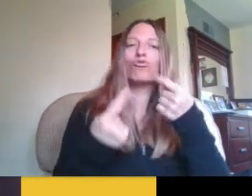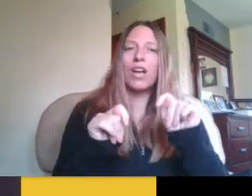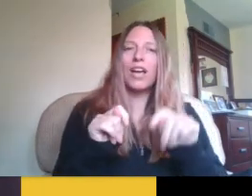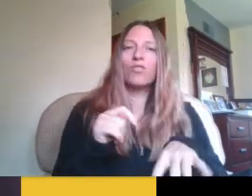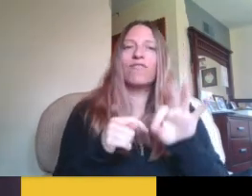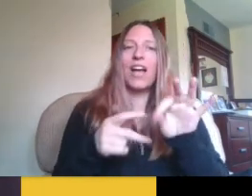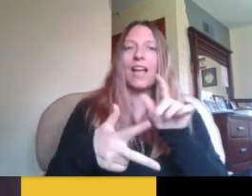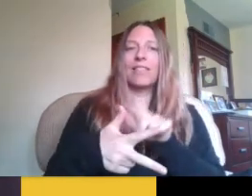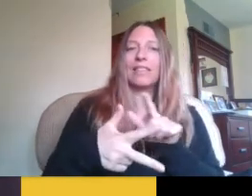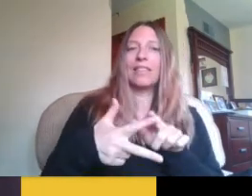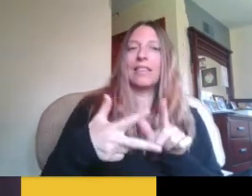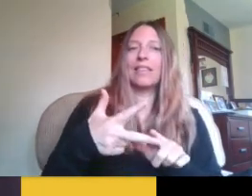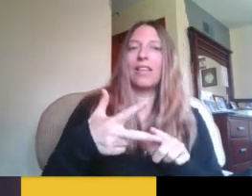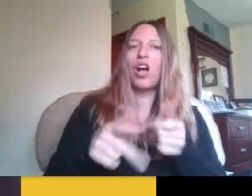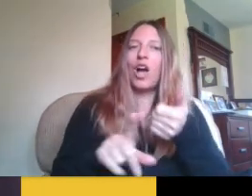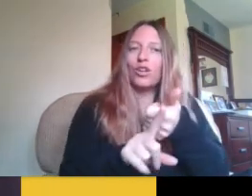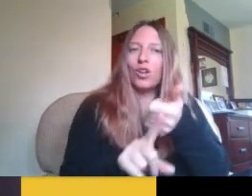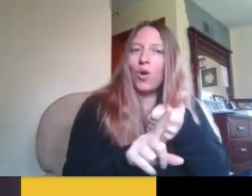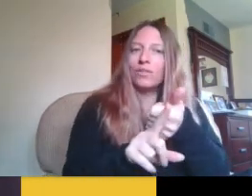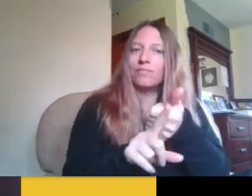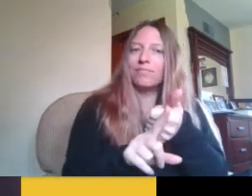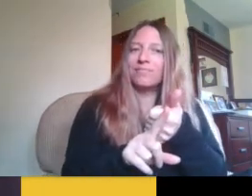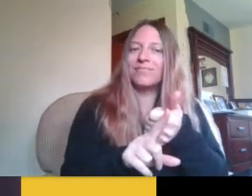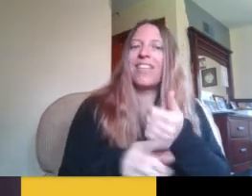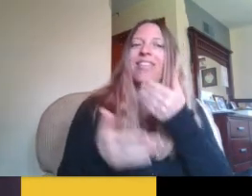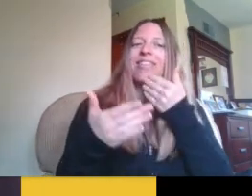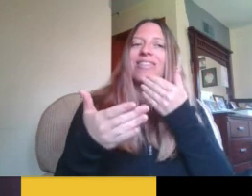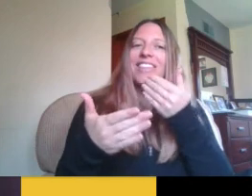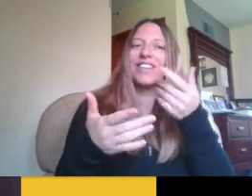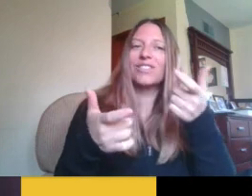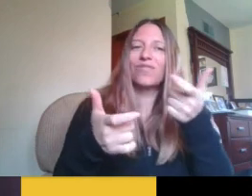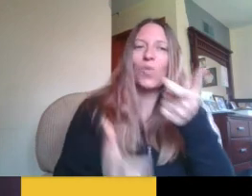mean, median, and mode on your own. As always, thanks for watching